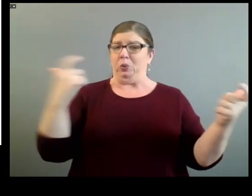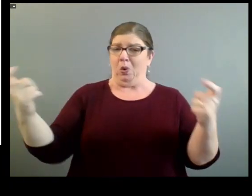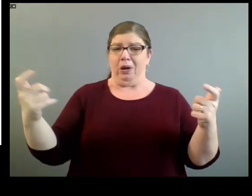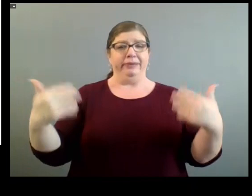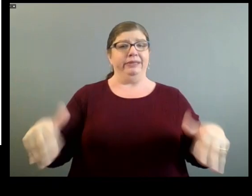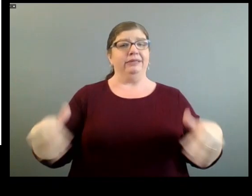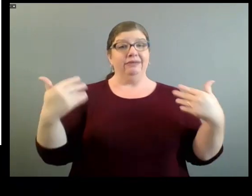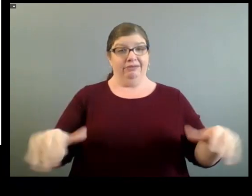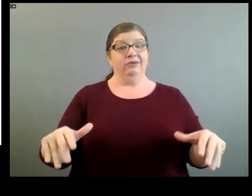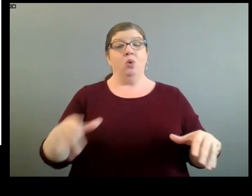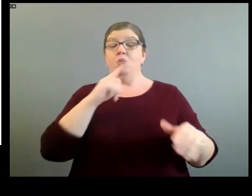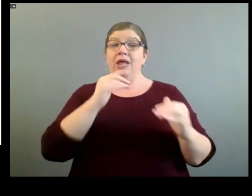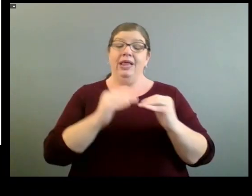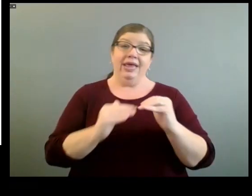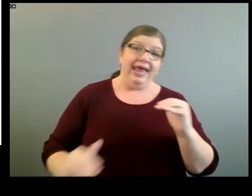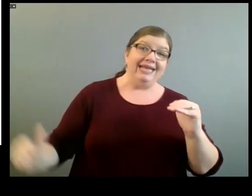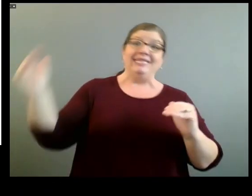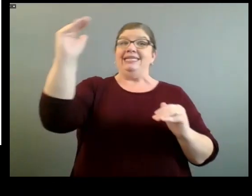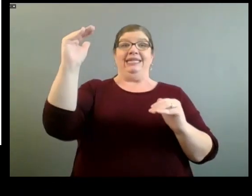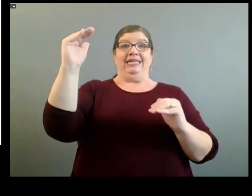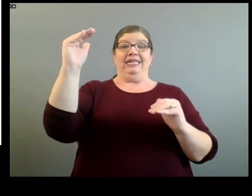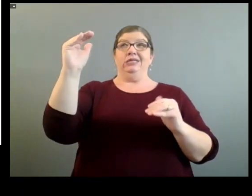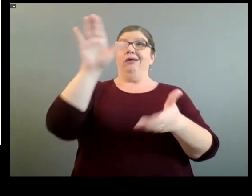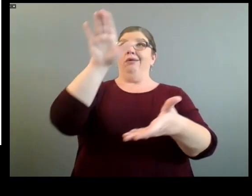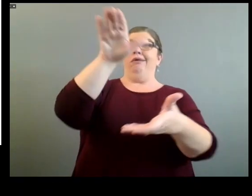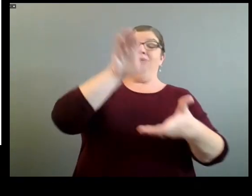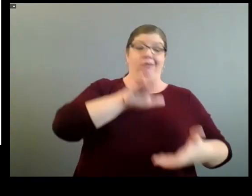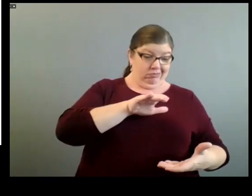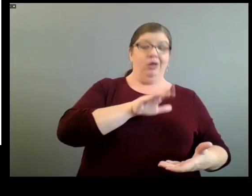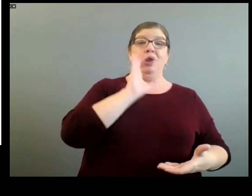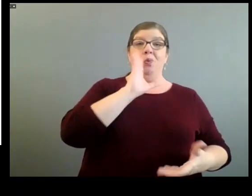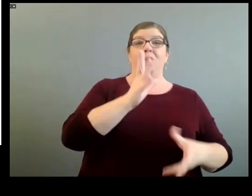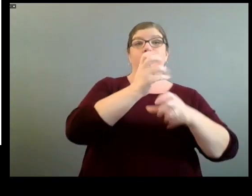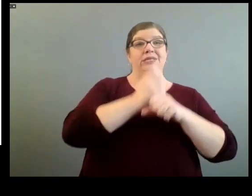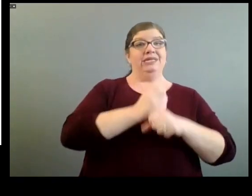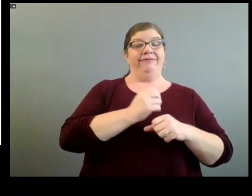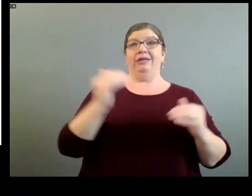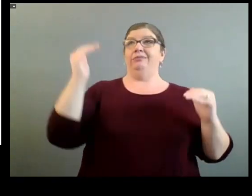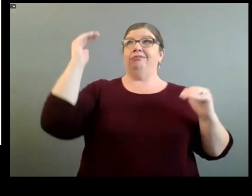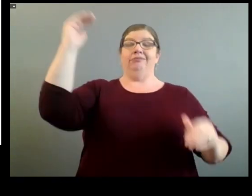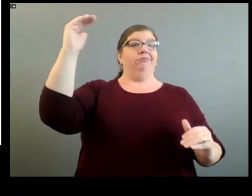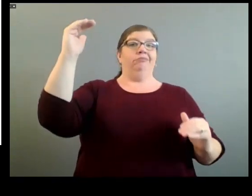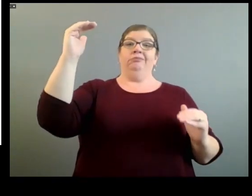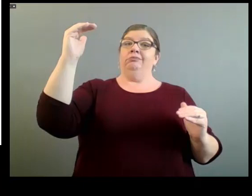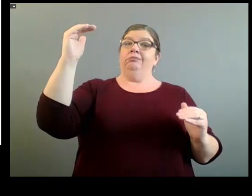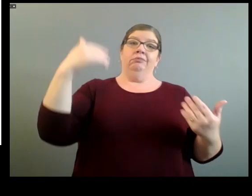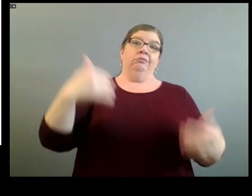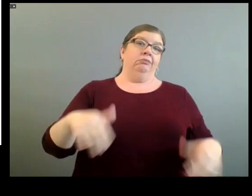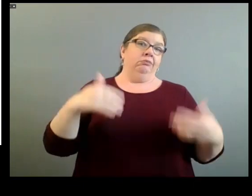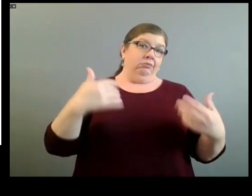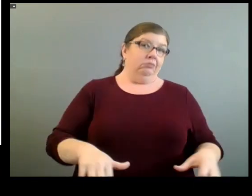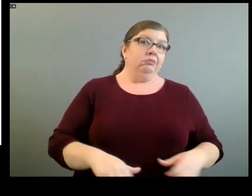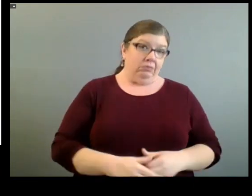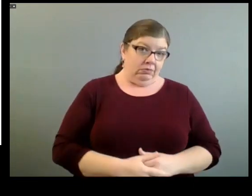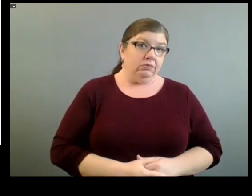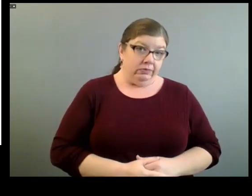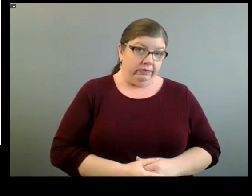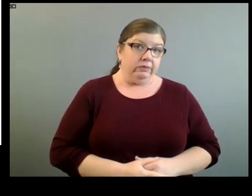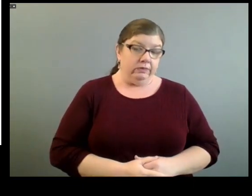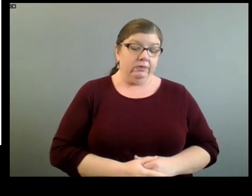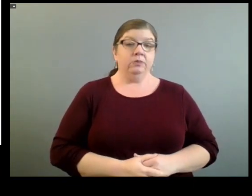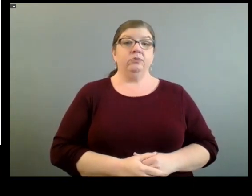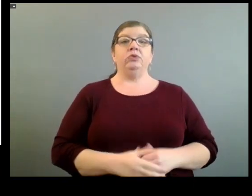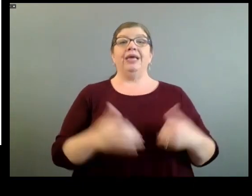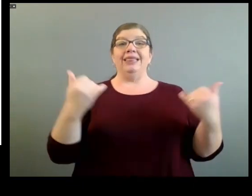far exceeds the vaccines that we will be receiving. So this week's